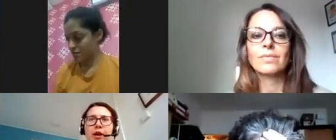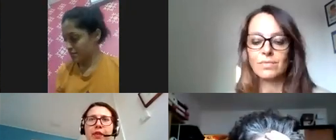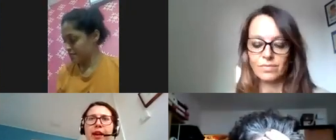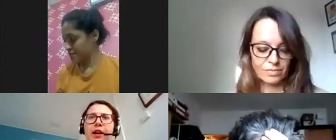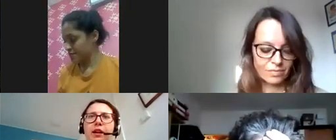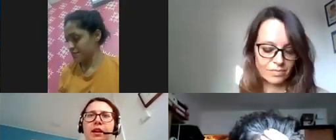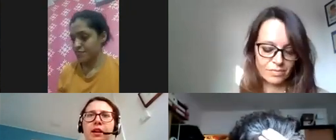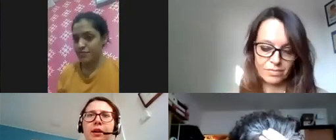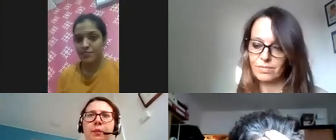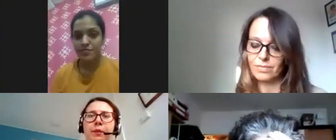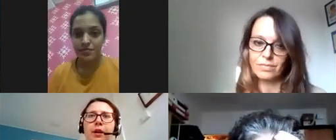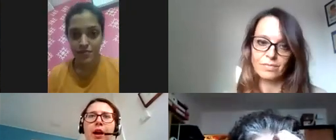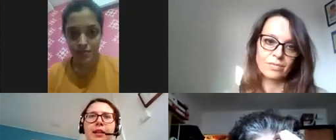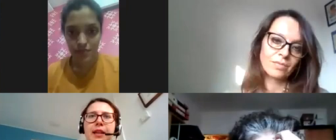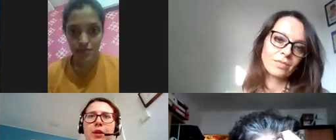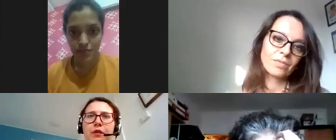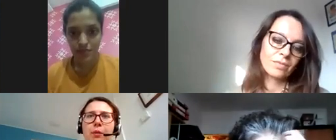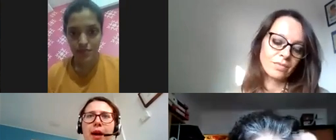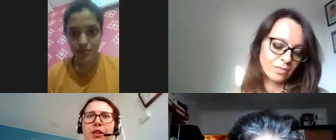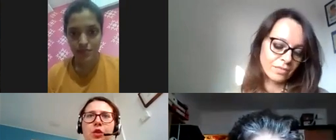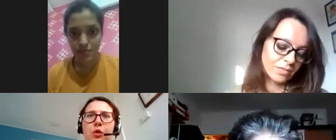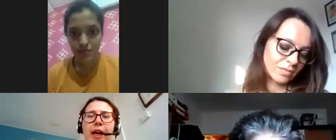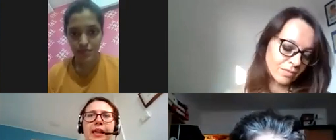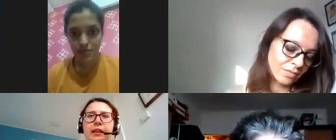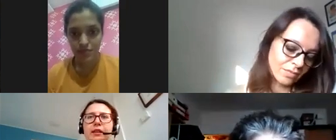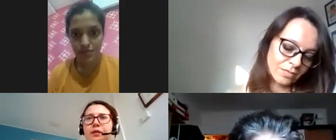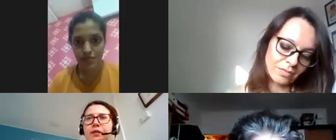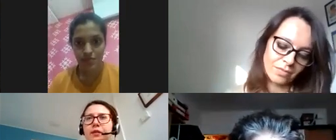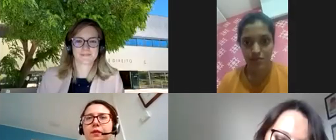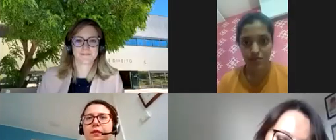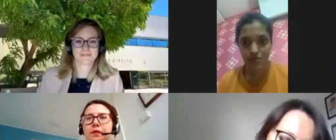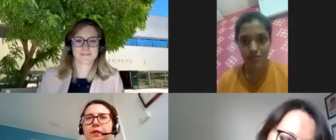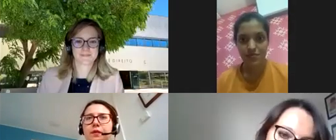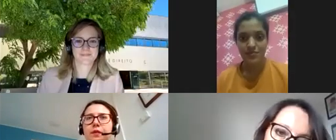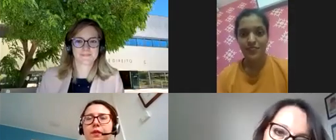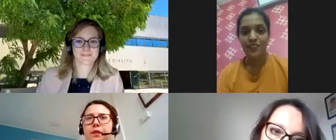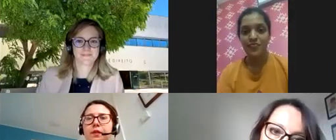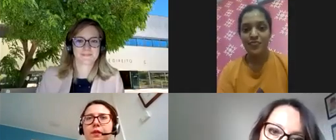those who are there. I see a question from Anju Rani.